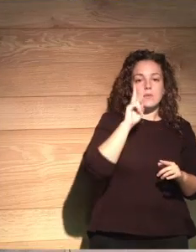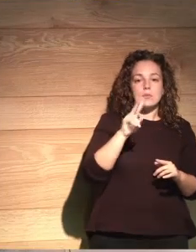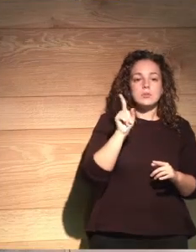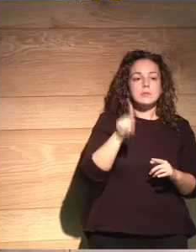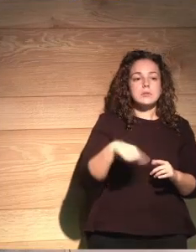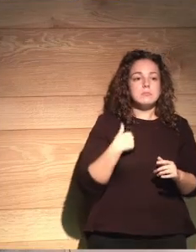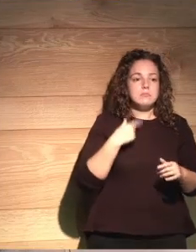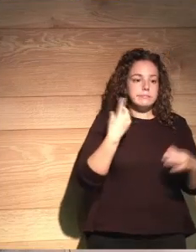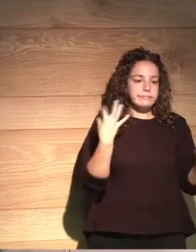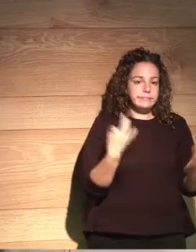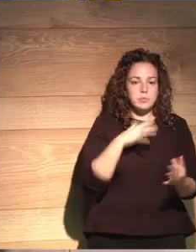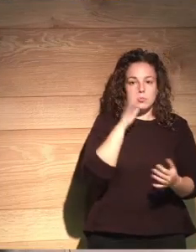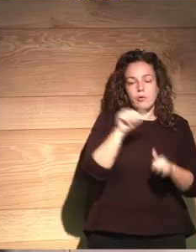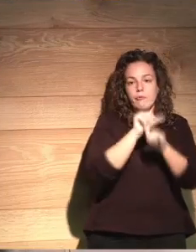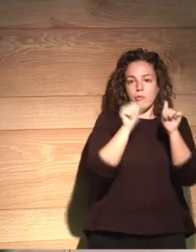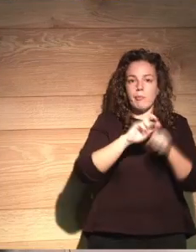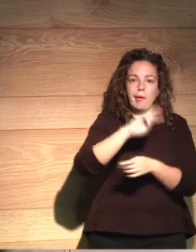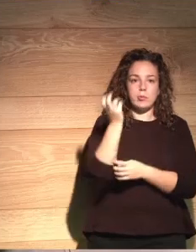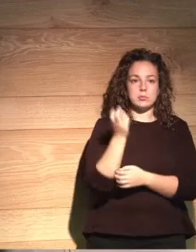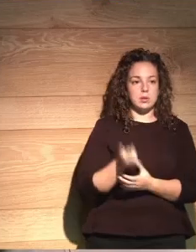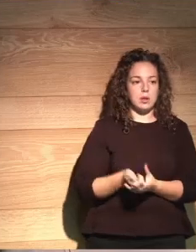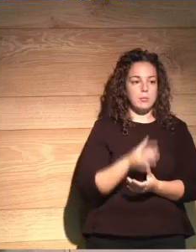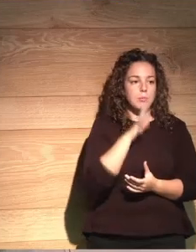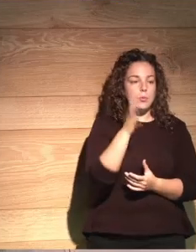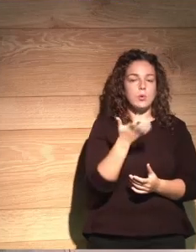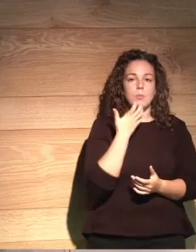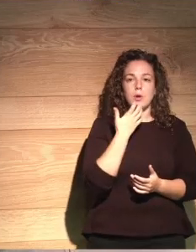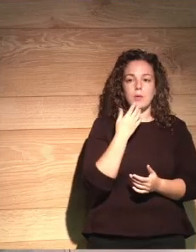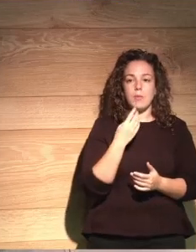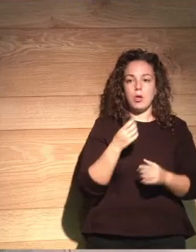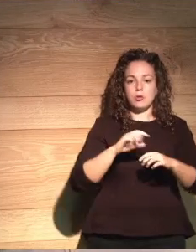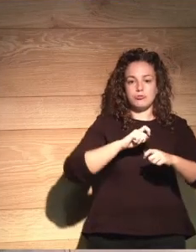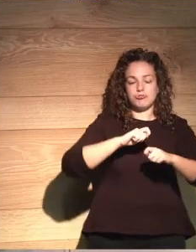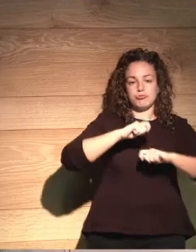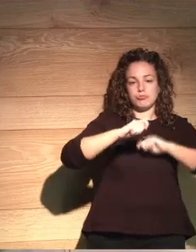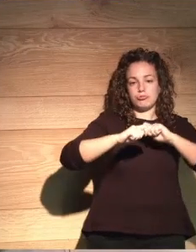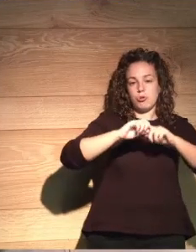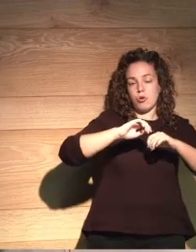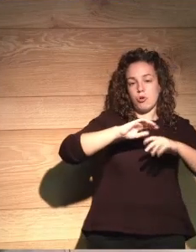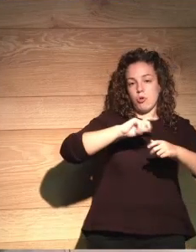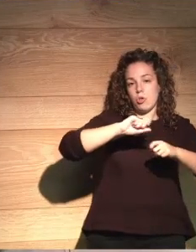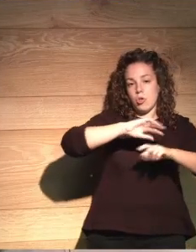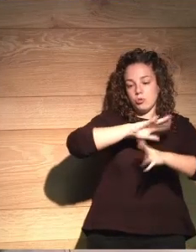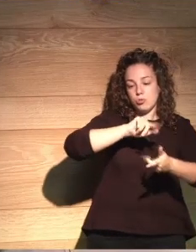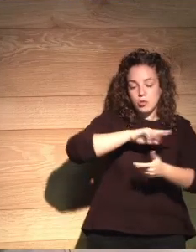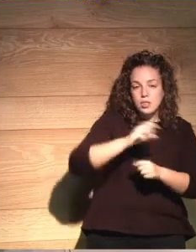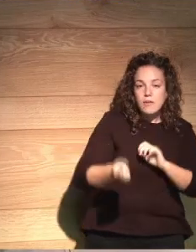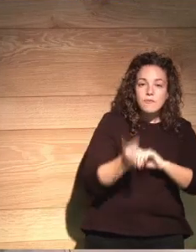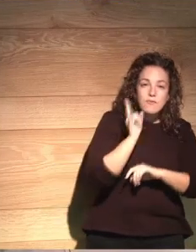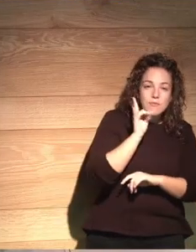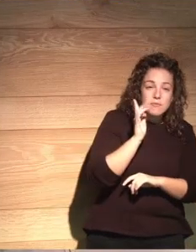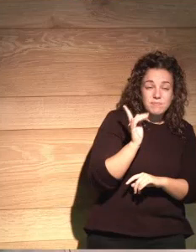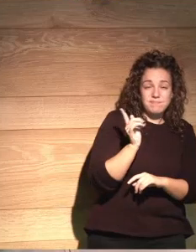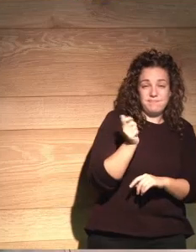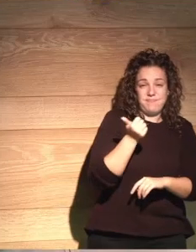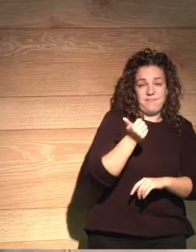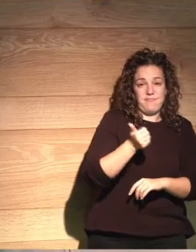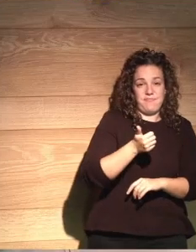with the telephone in the 19th century and 20th century, etc. And now with Facebook we have the fake news, and we have